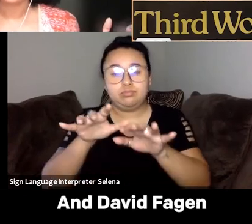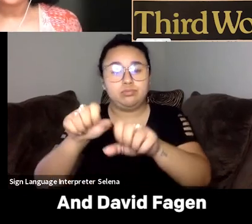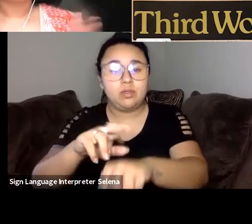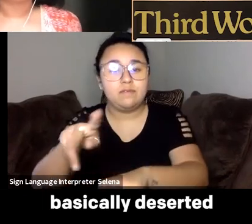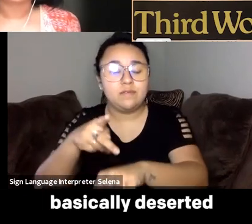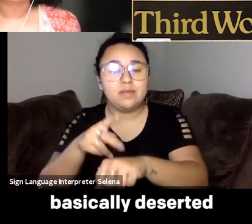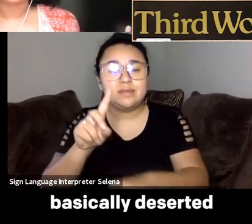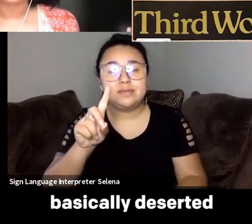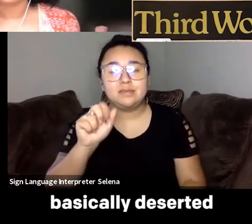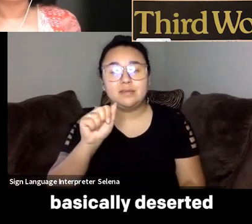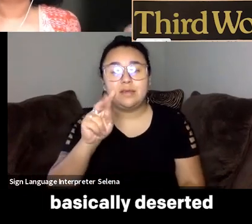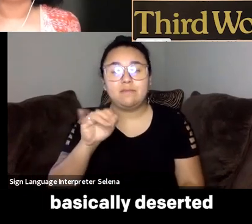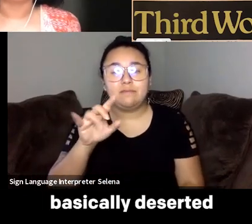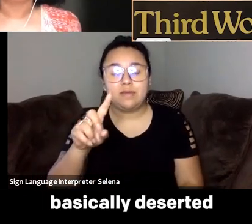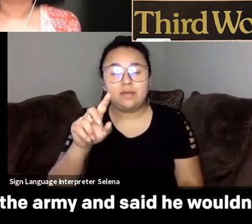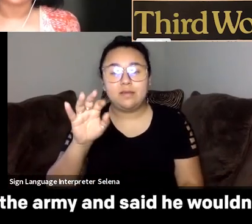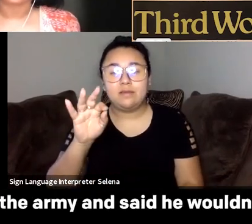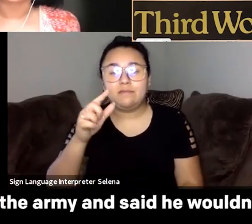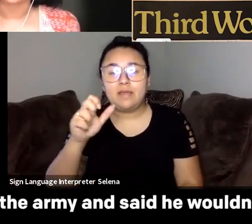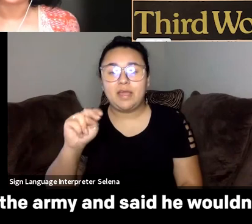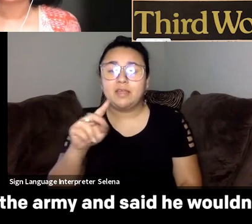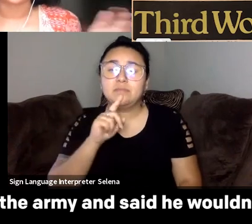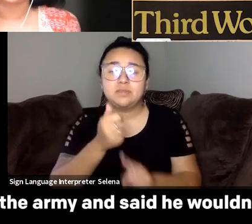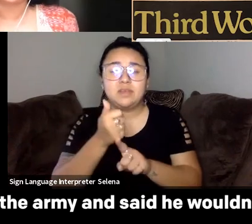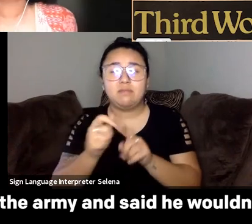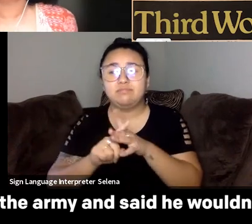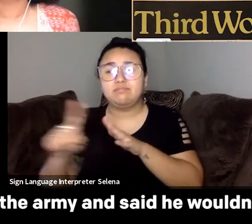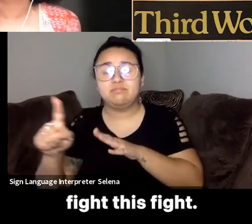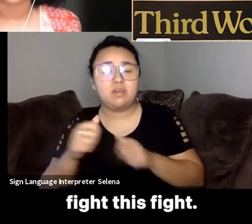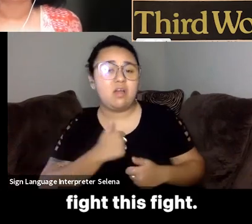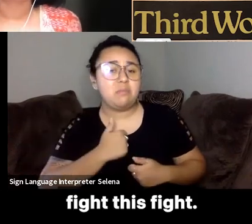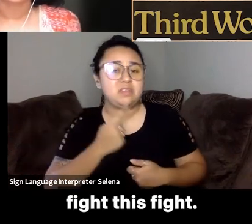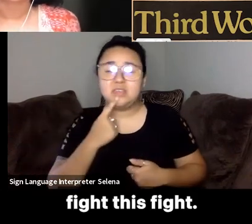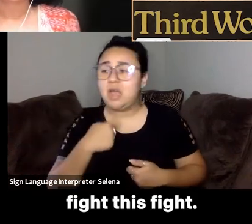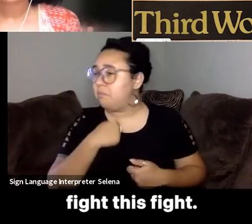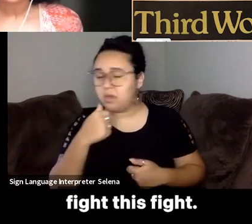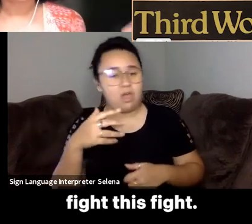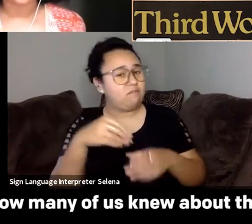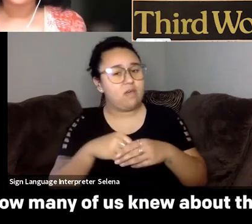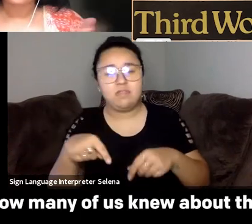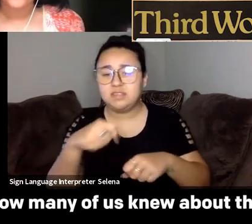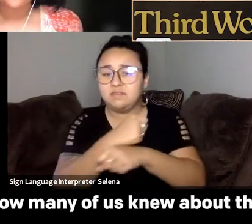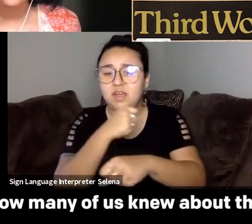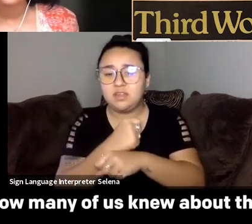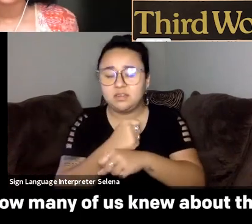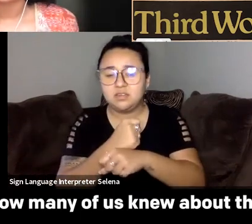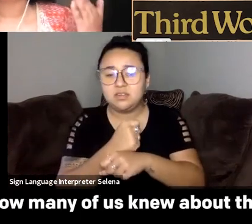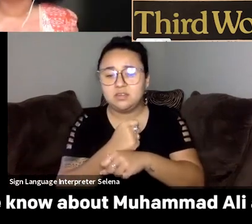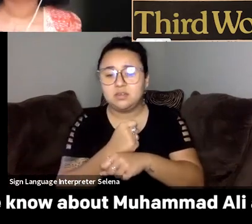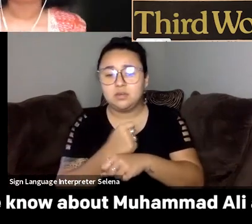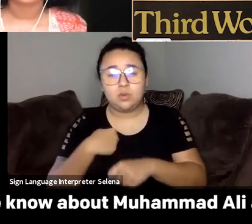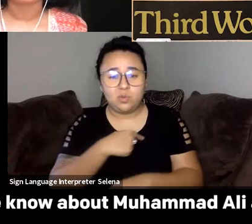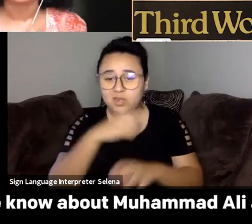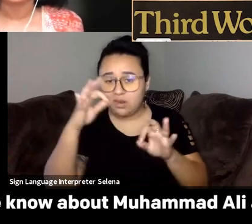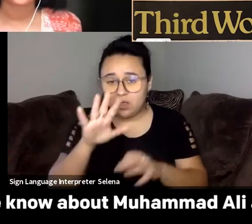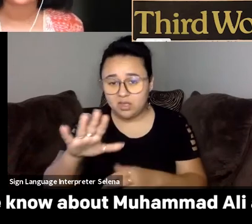Fagan basically deserted the army and said he wouldn't fight this fight. How many of us knew about this? We